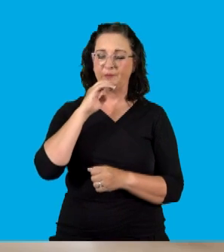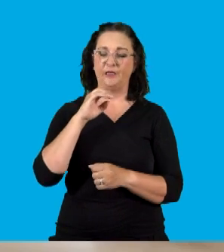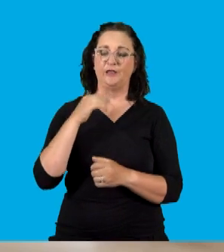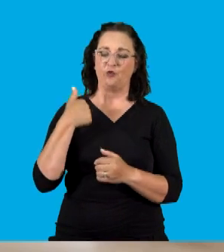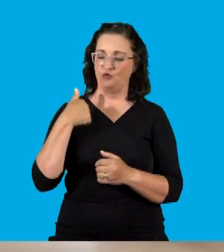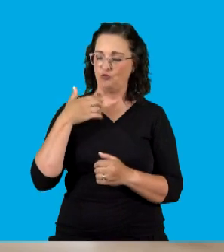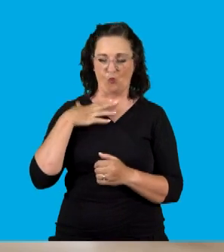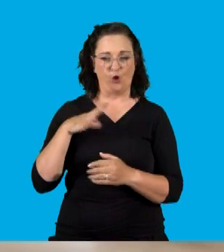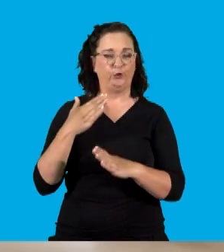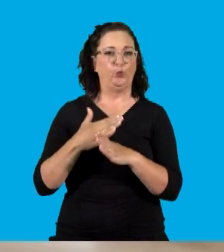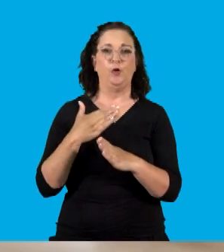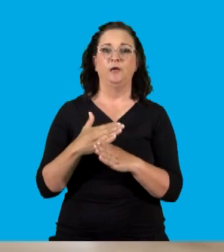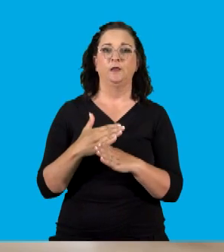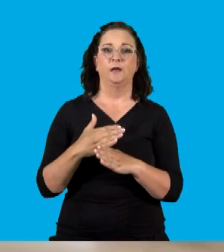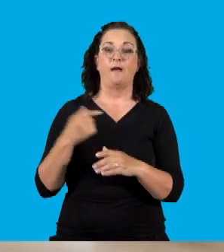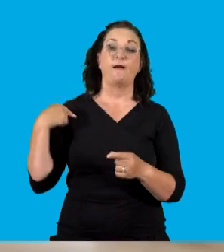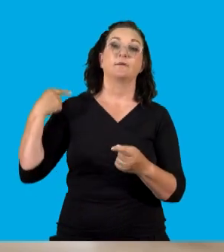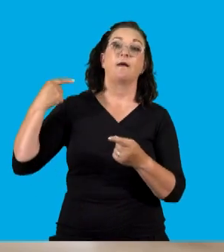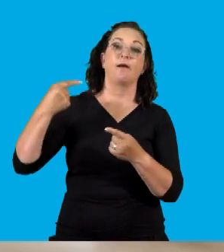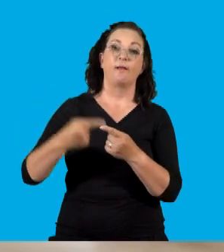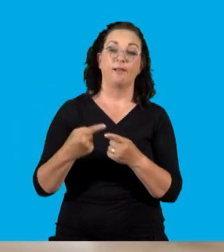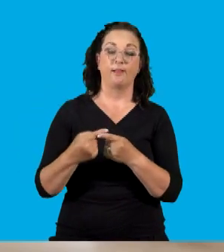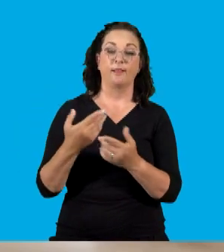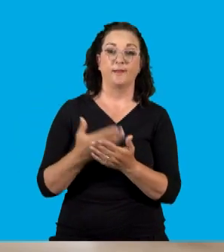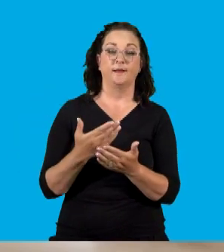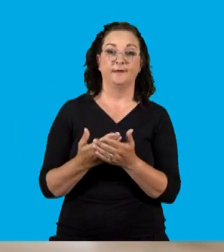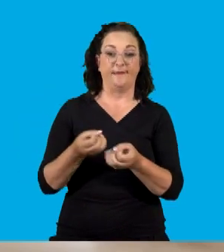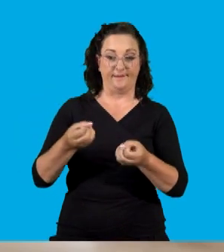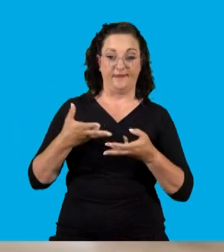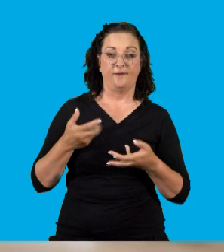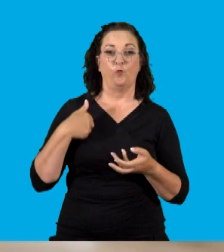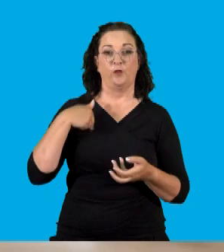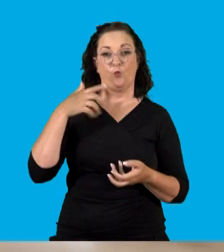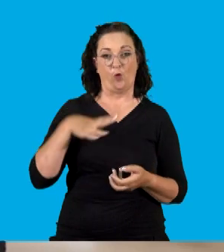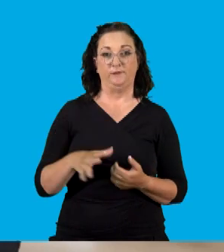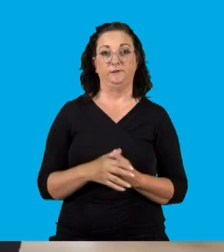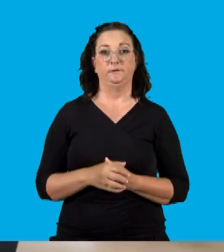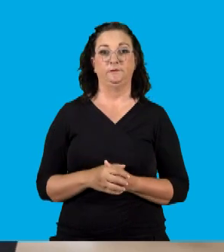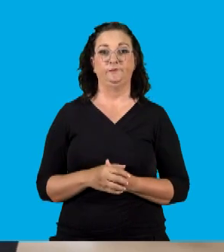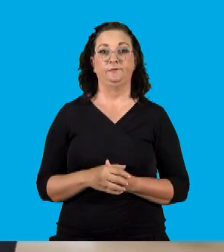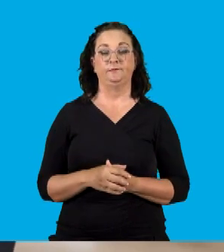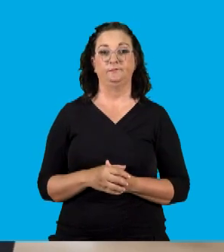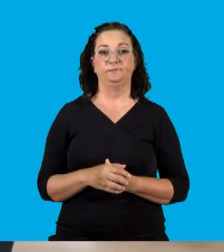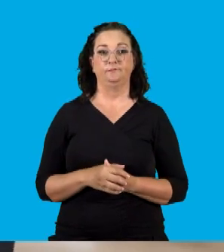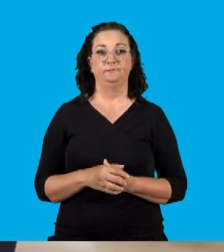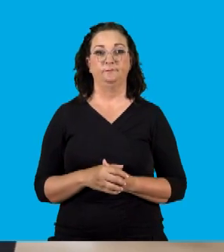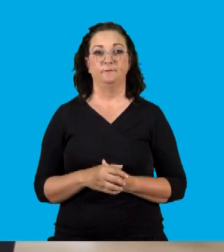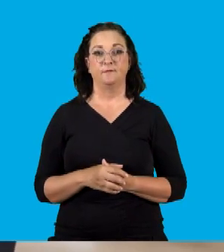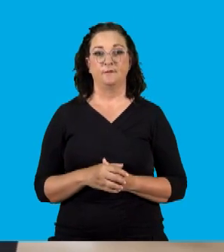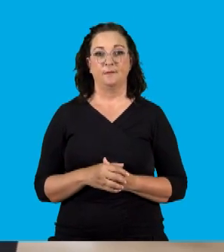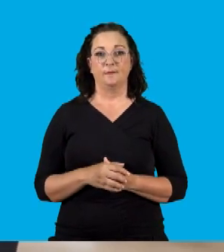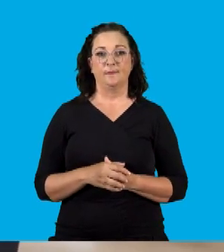with the strike the employer to give in to their demands, give them the increment that they are requesting from the